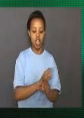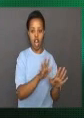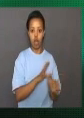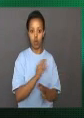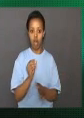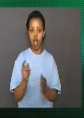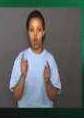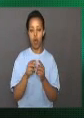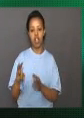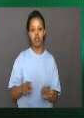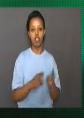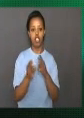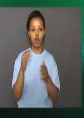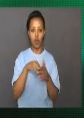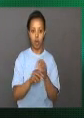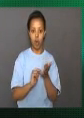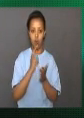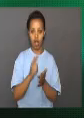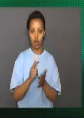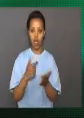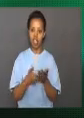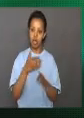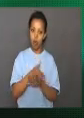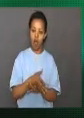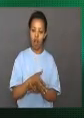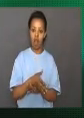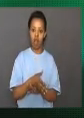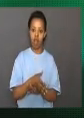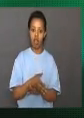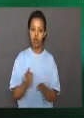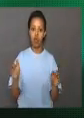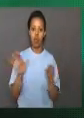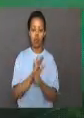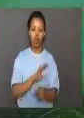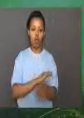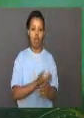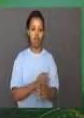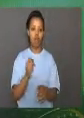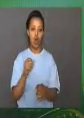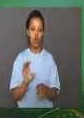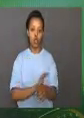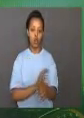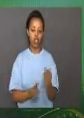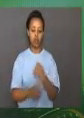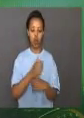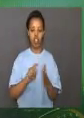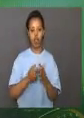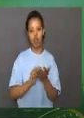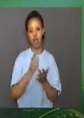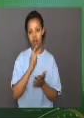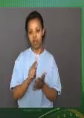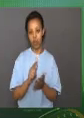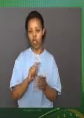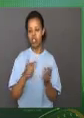into the system to potentially infect other cells. I am sure everyone